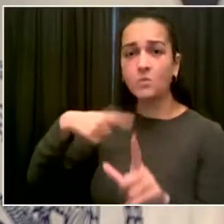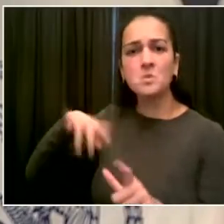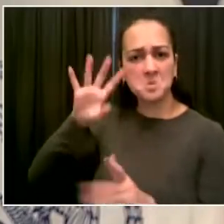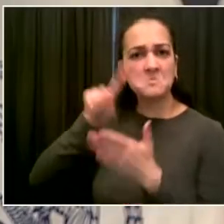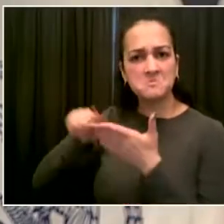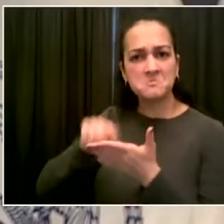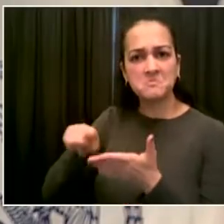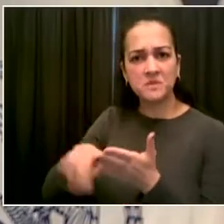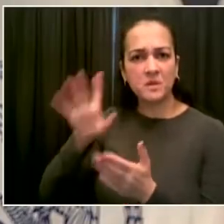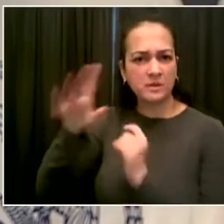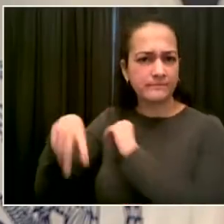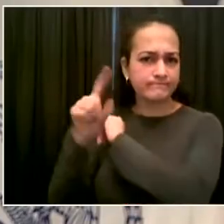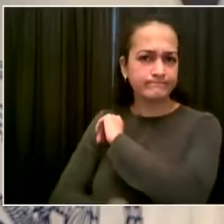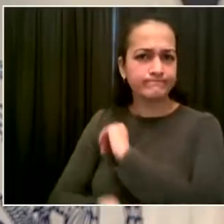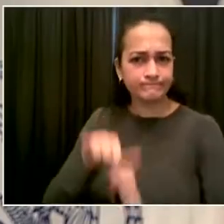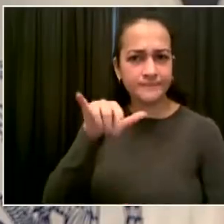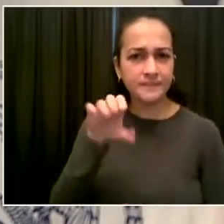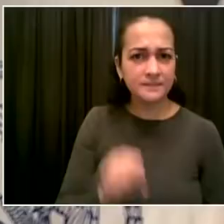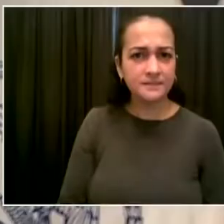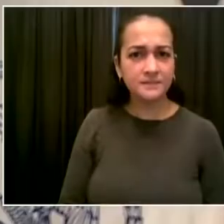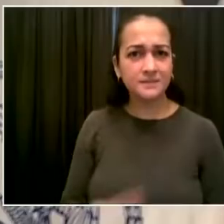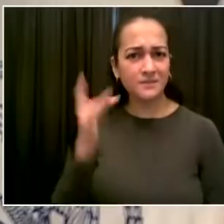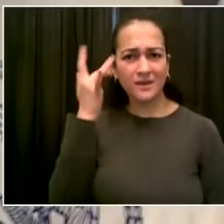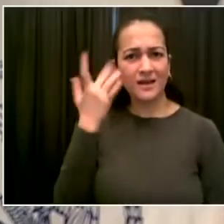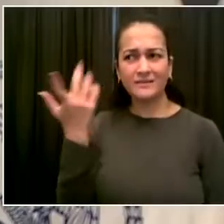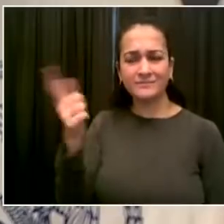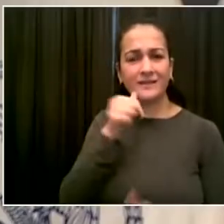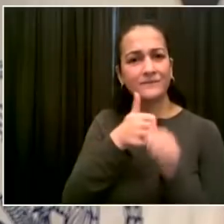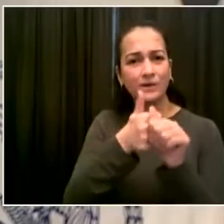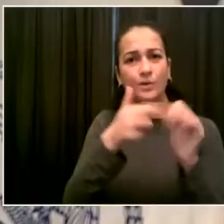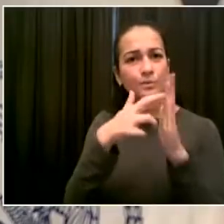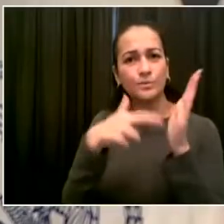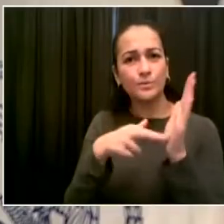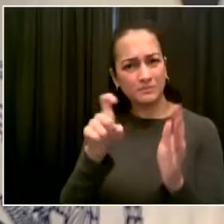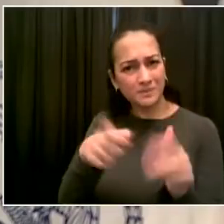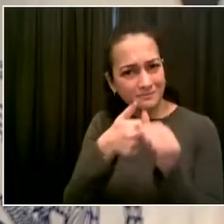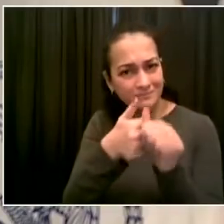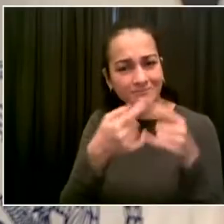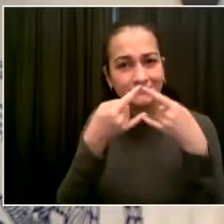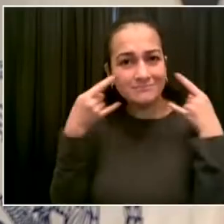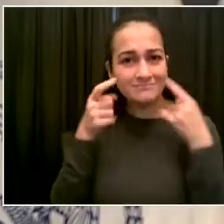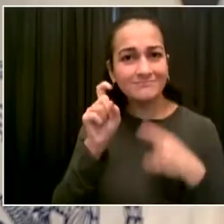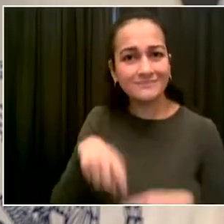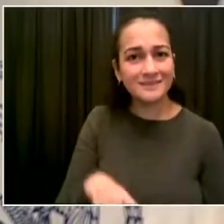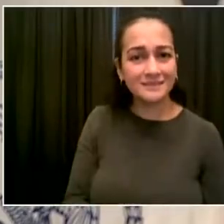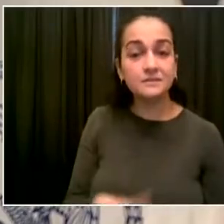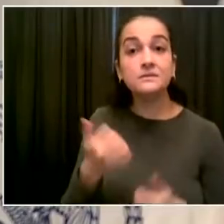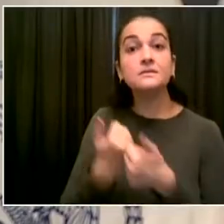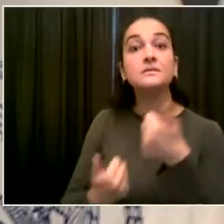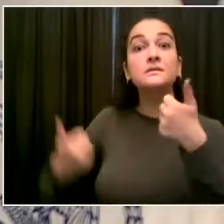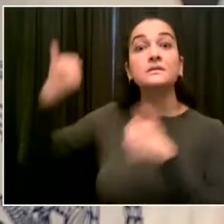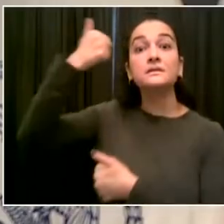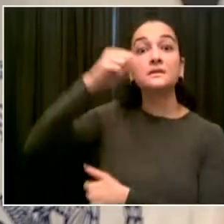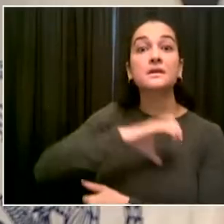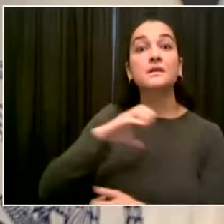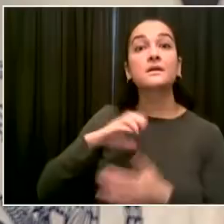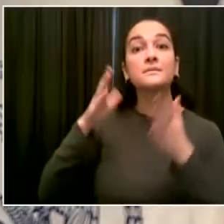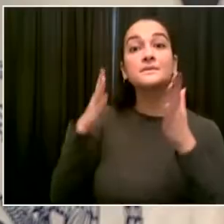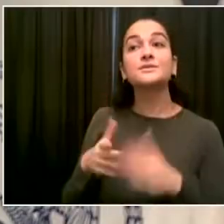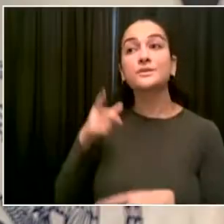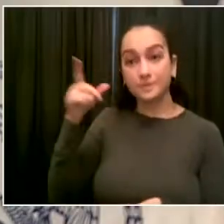their masks. The commissioner said many times publicly, given the instructions, it's up to supervisors to step up